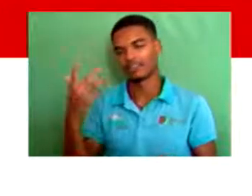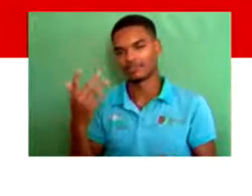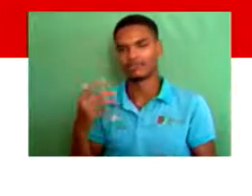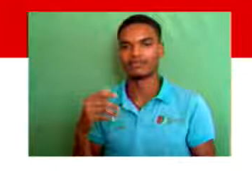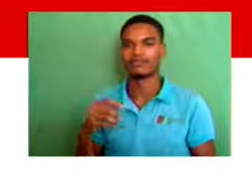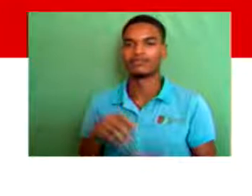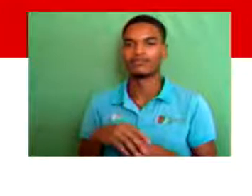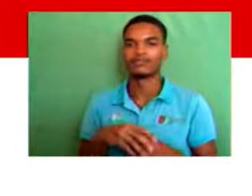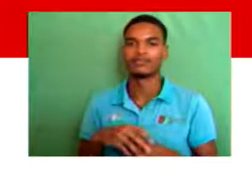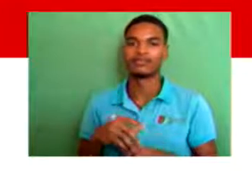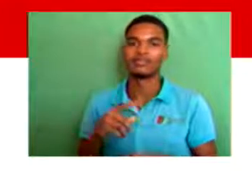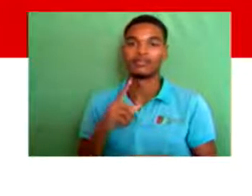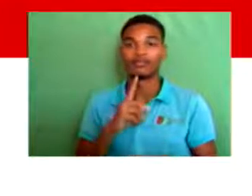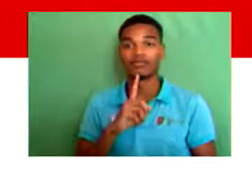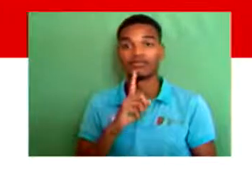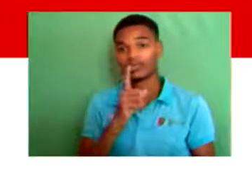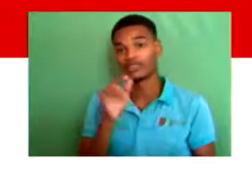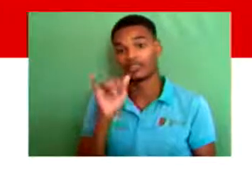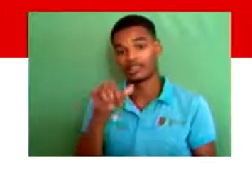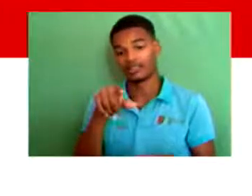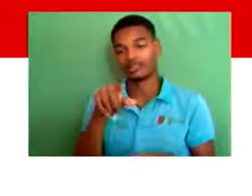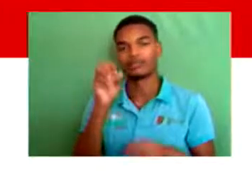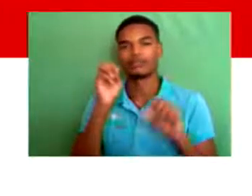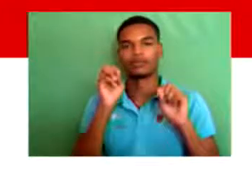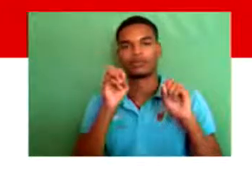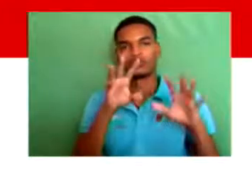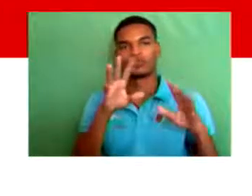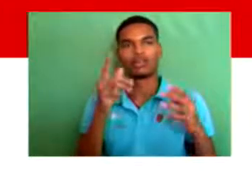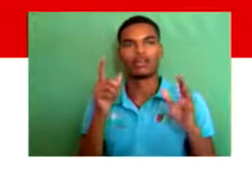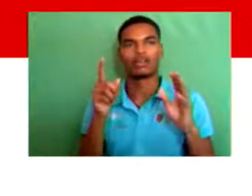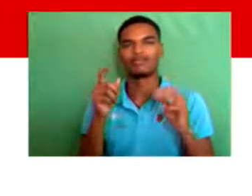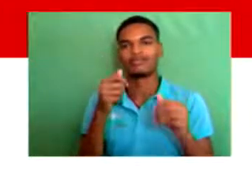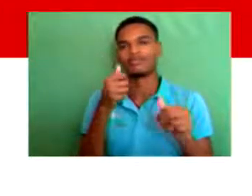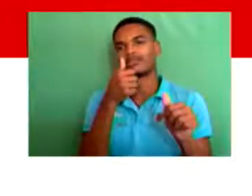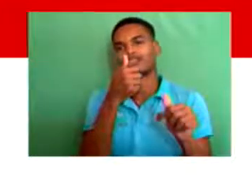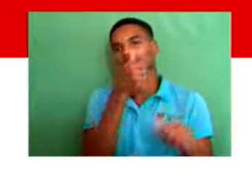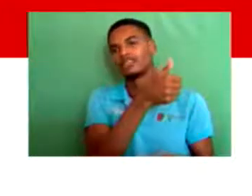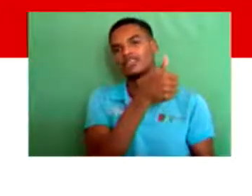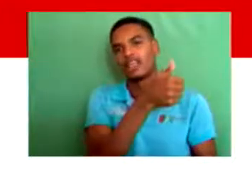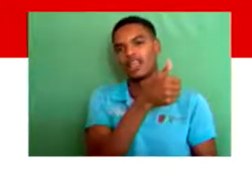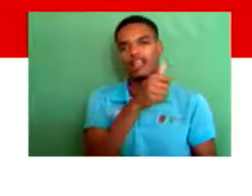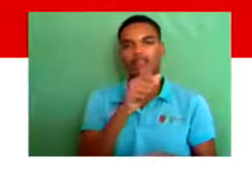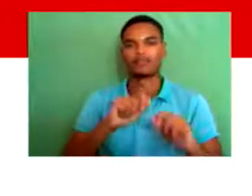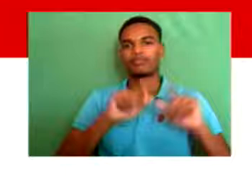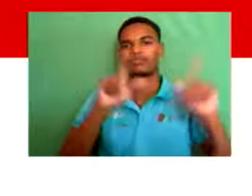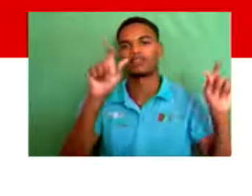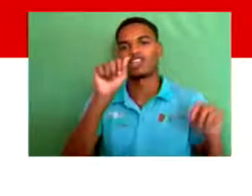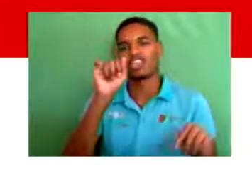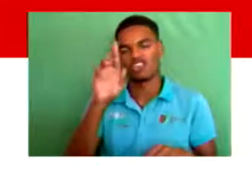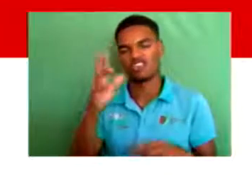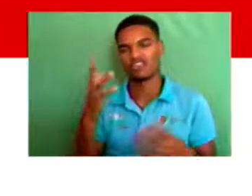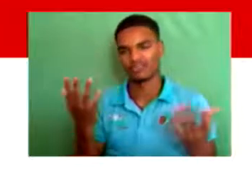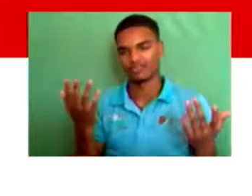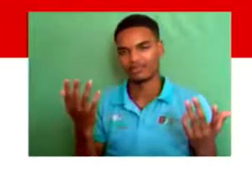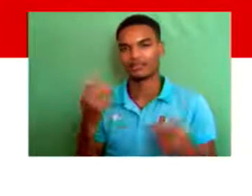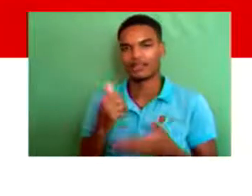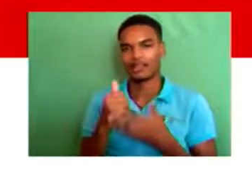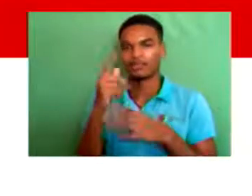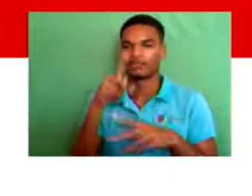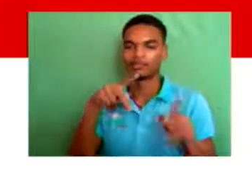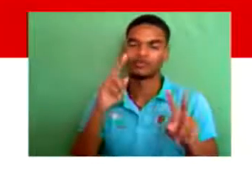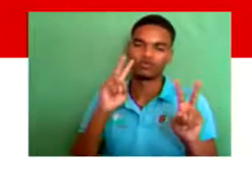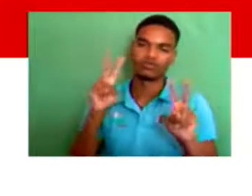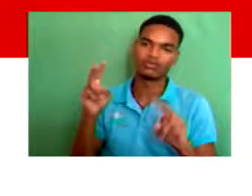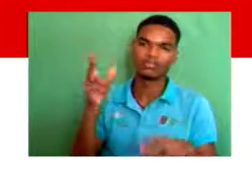The device is automatically put to air by EAS equipment. Message types are, however, pretty well defined.